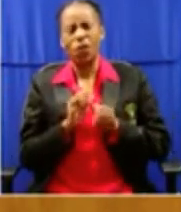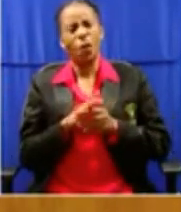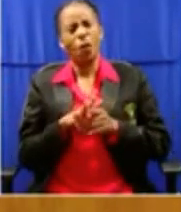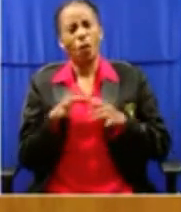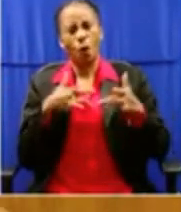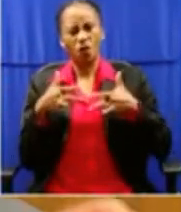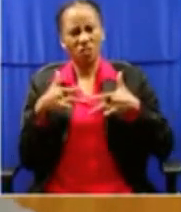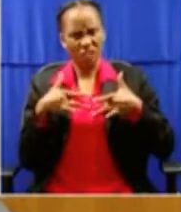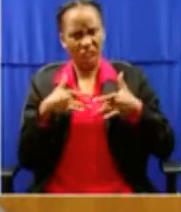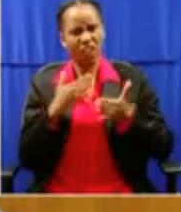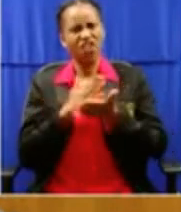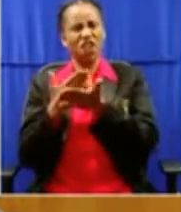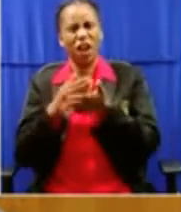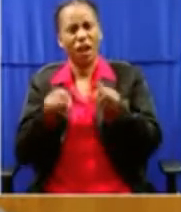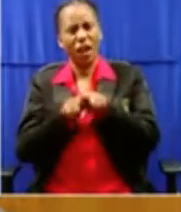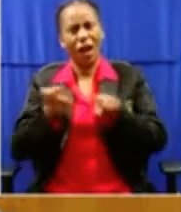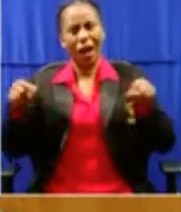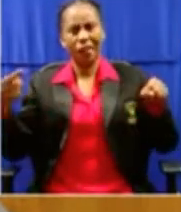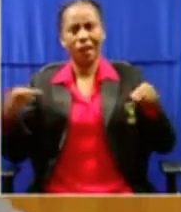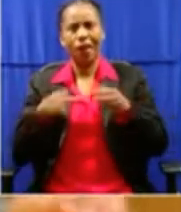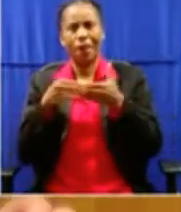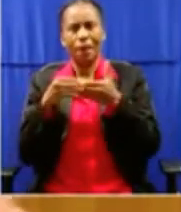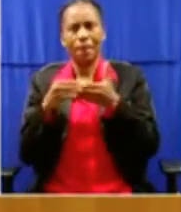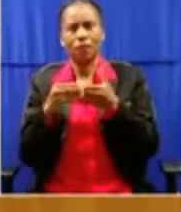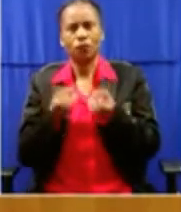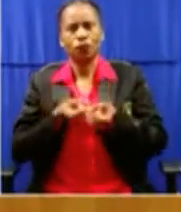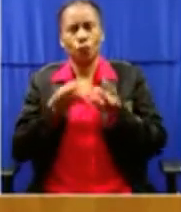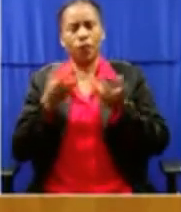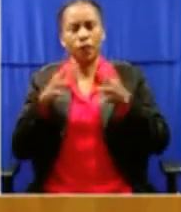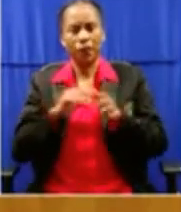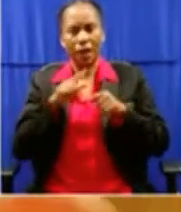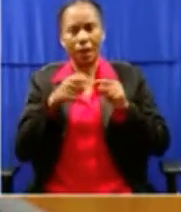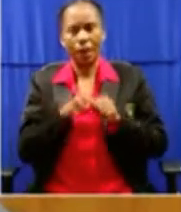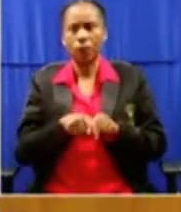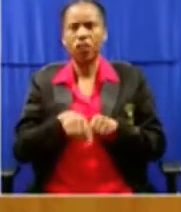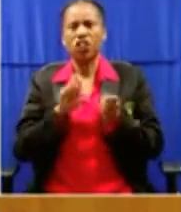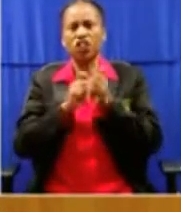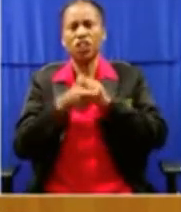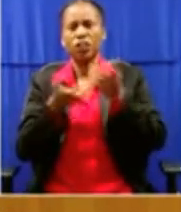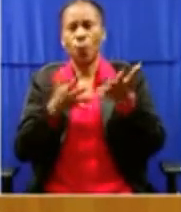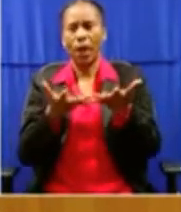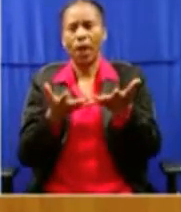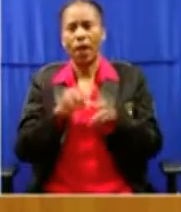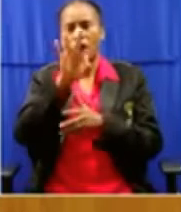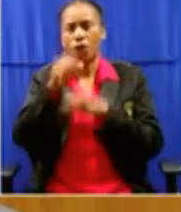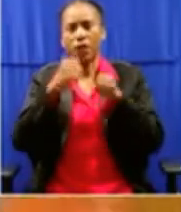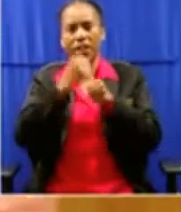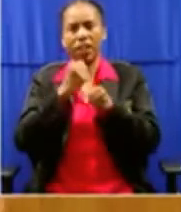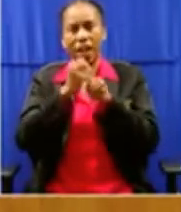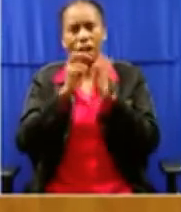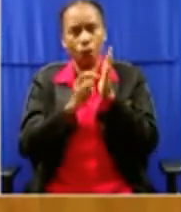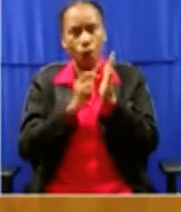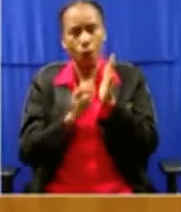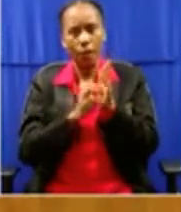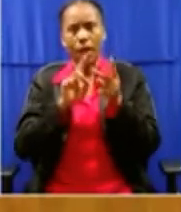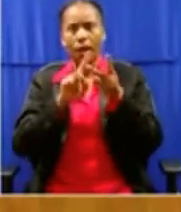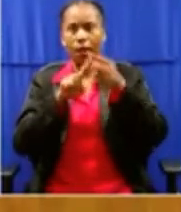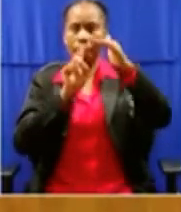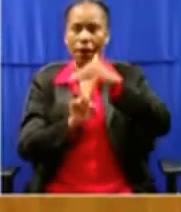other members have expressed about the changes to the 3-year rule, the changes to the financial immigration laws. These